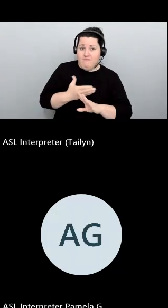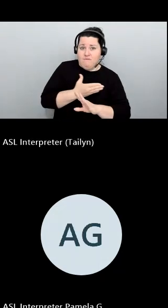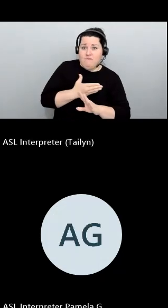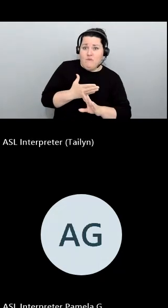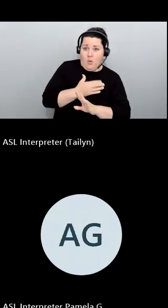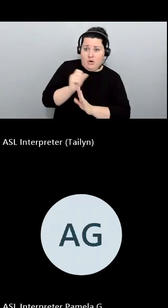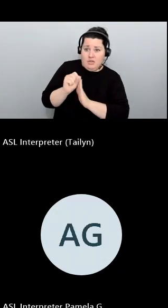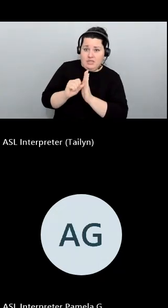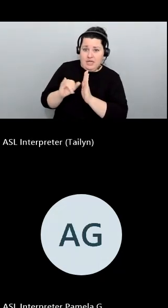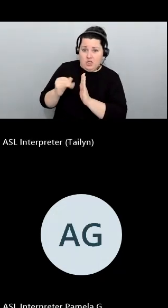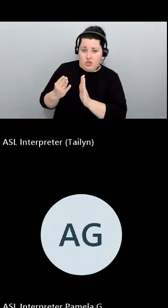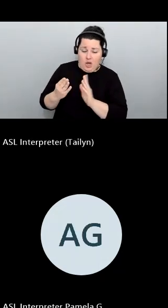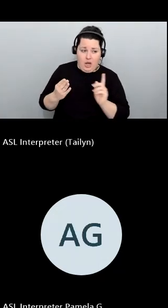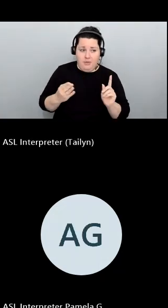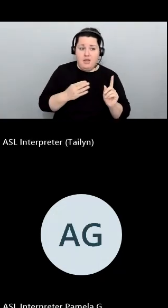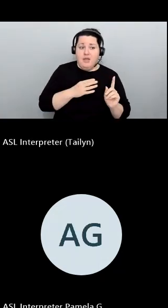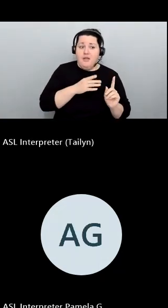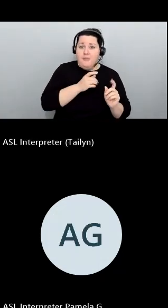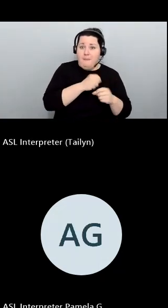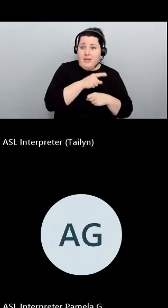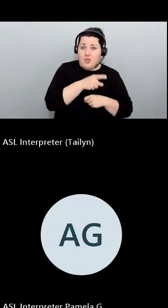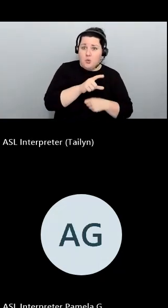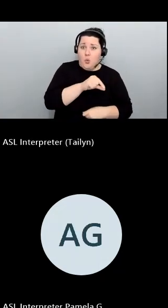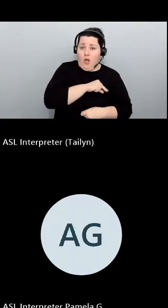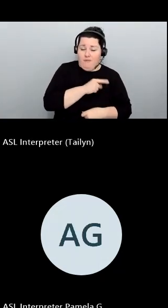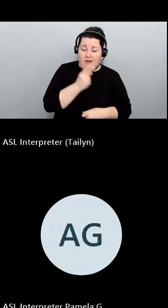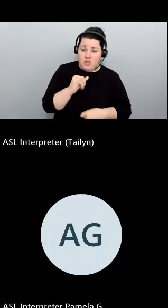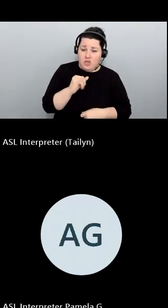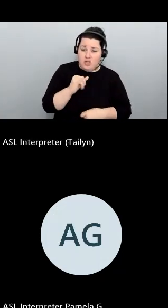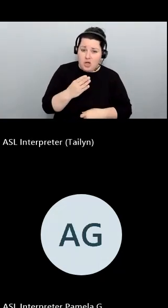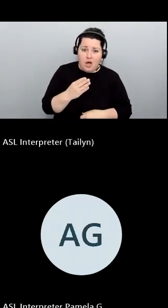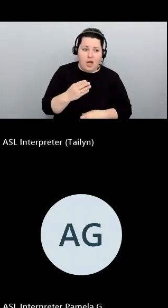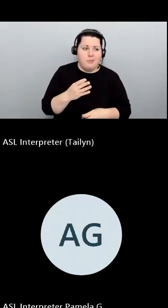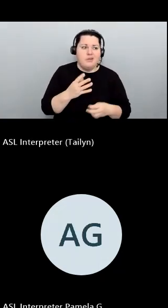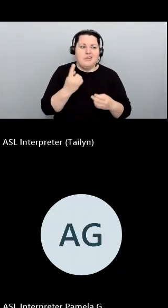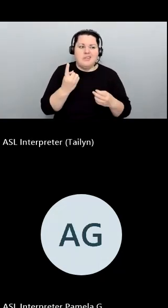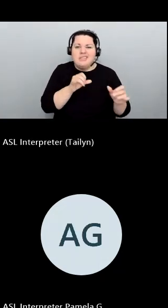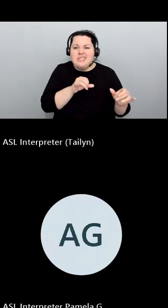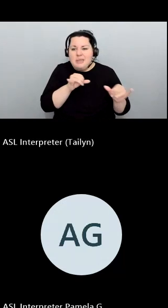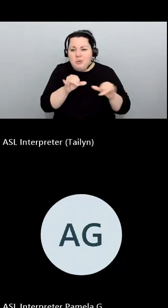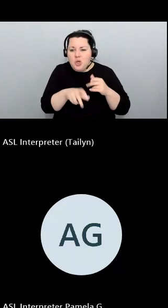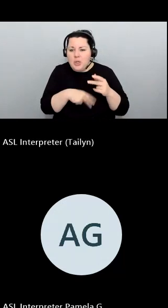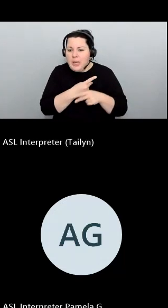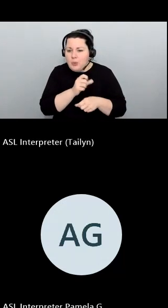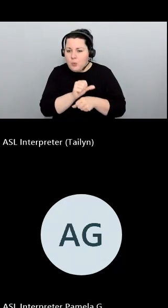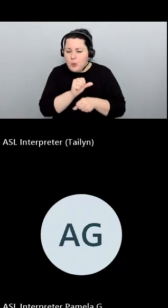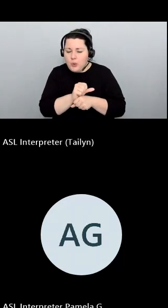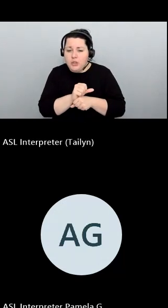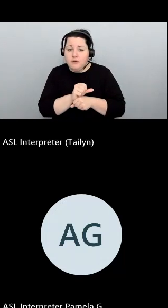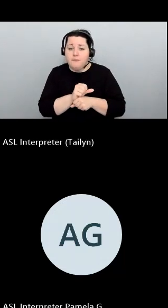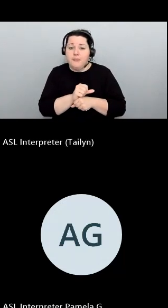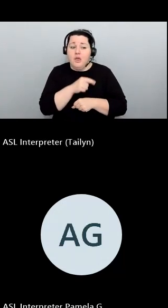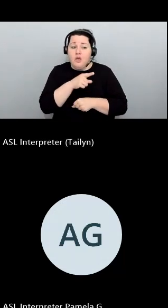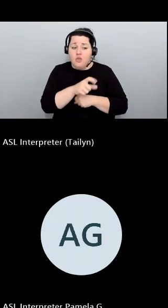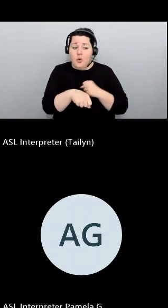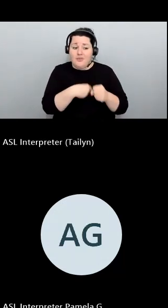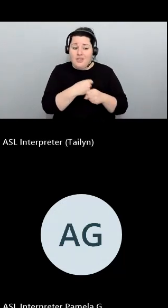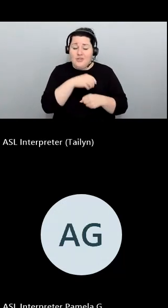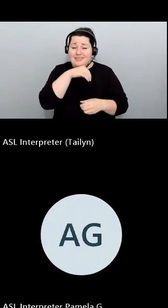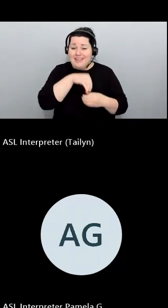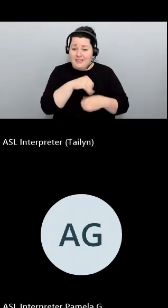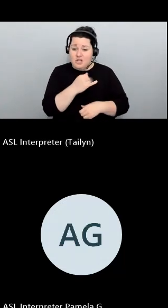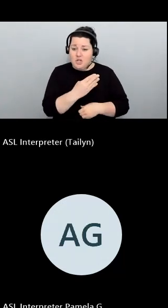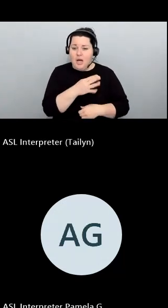was applicable, that made you qualify for your job or was similar in nature, the years that you were in that job